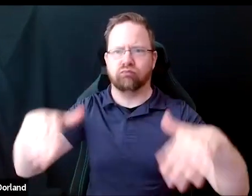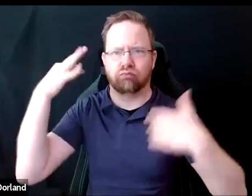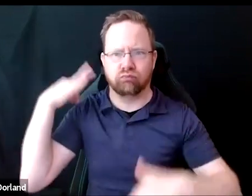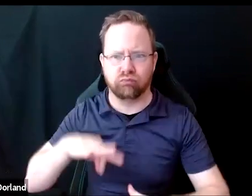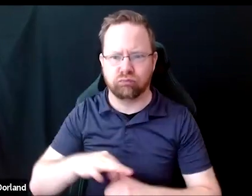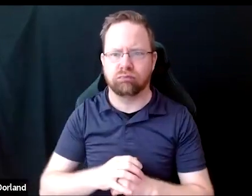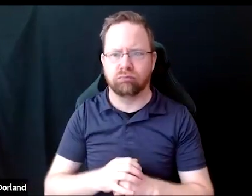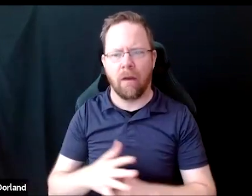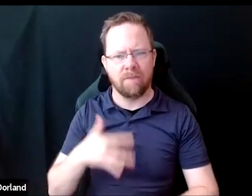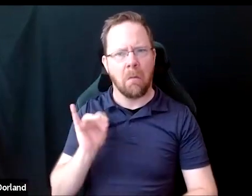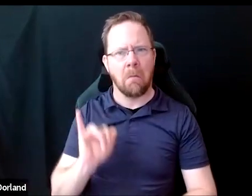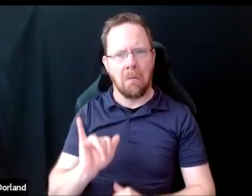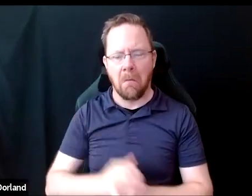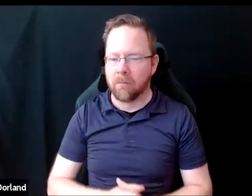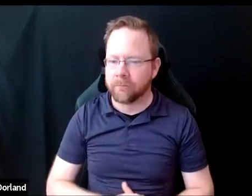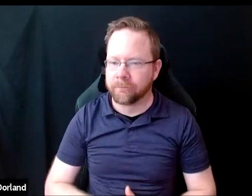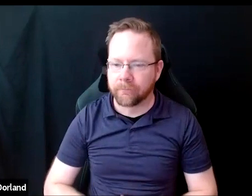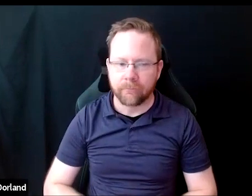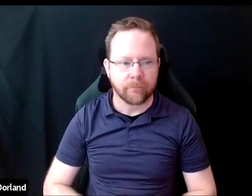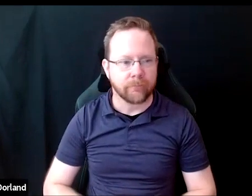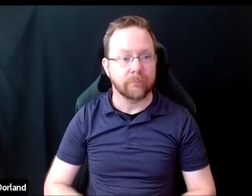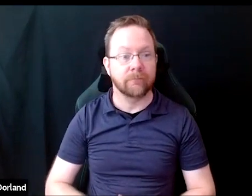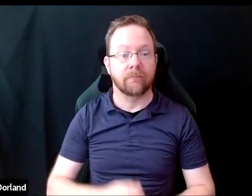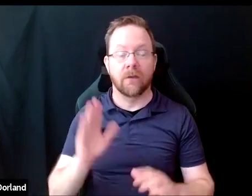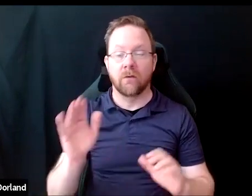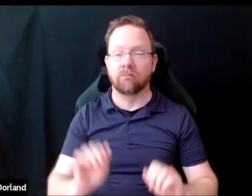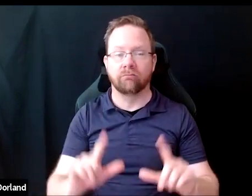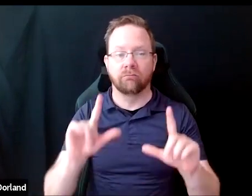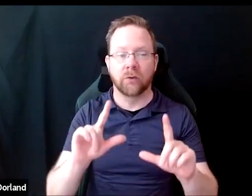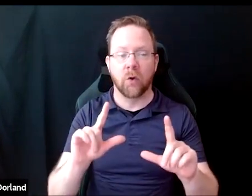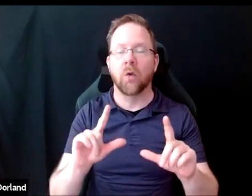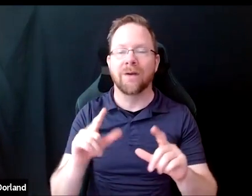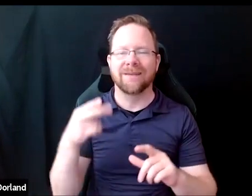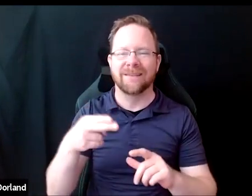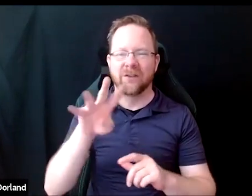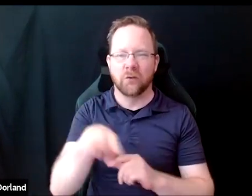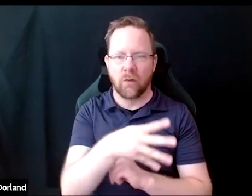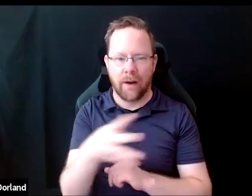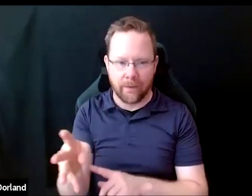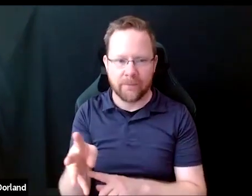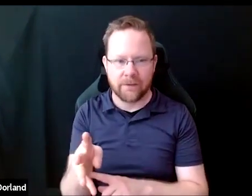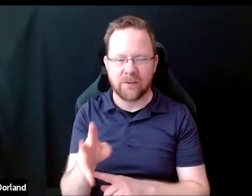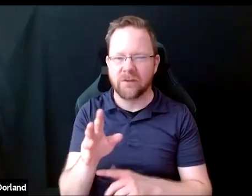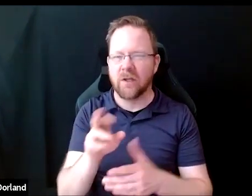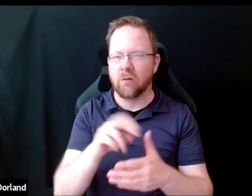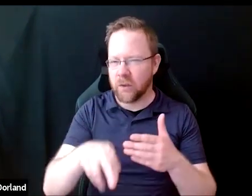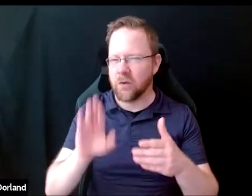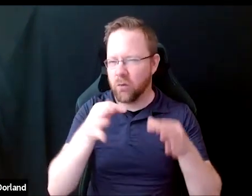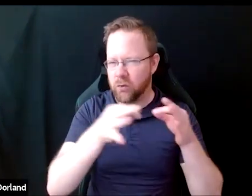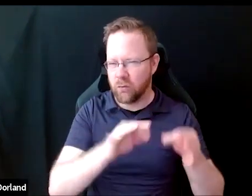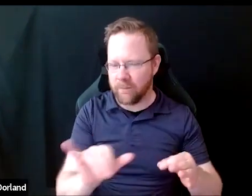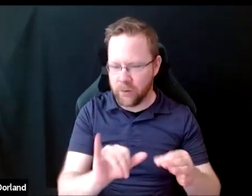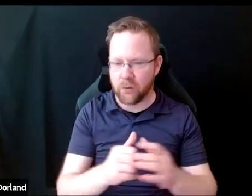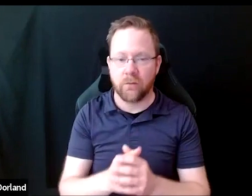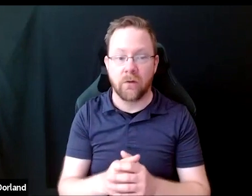lot or felt that they did. And I'm throwing up here some histograms of results, so I will describe them. These